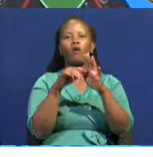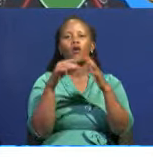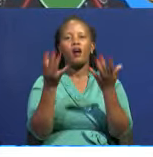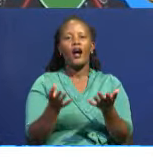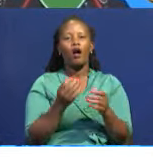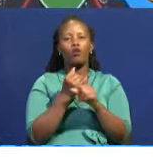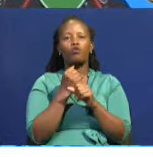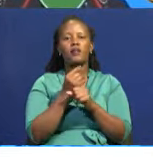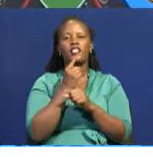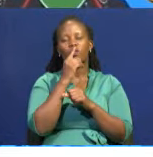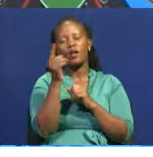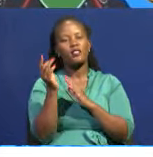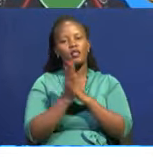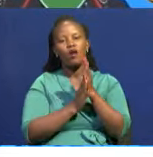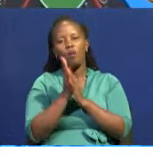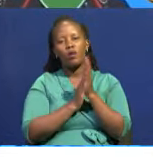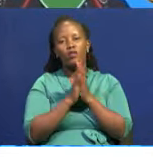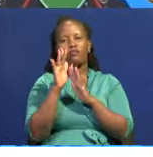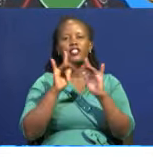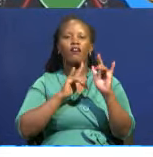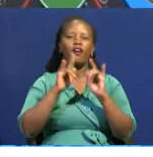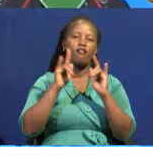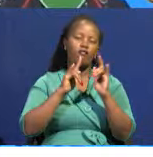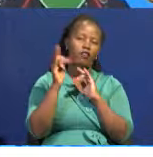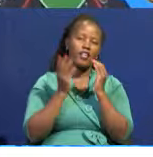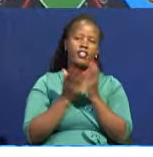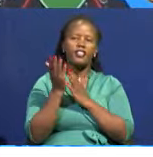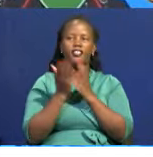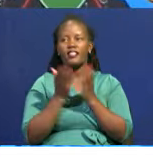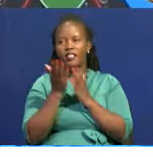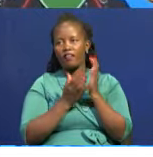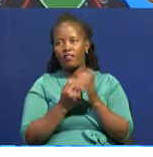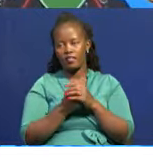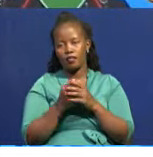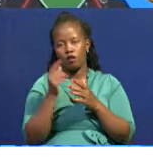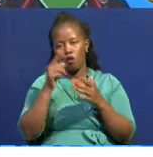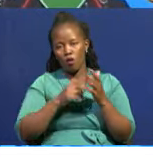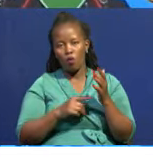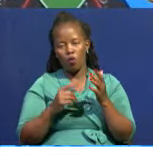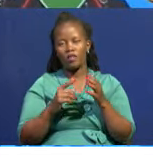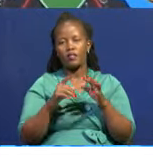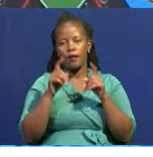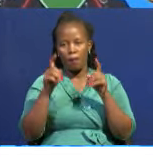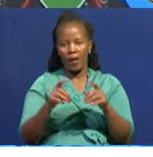our foreign service? What can we do to anchor